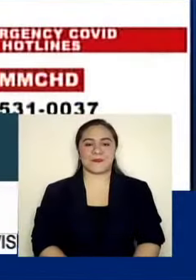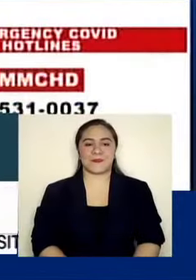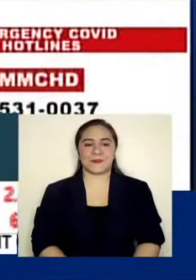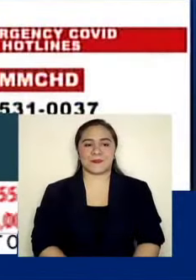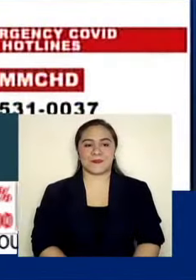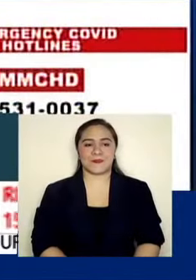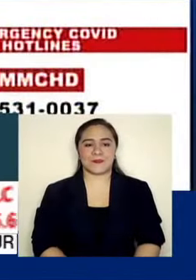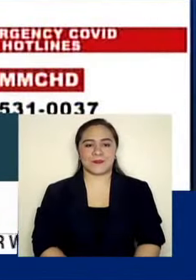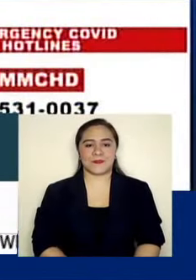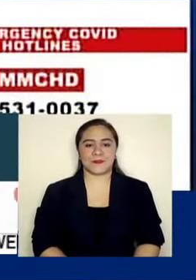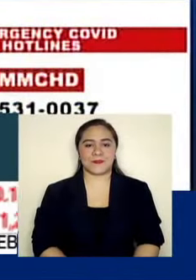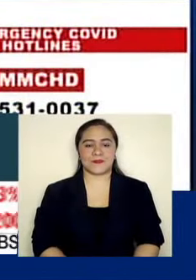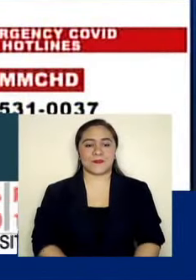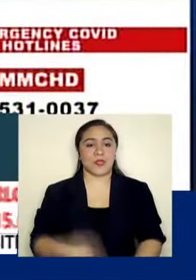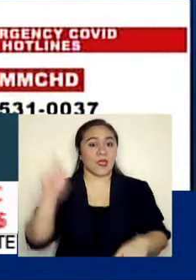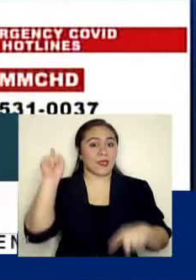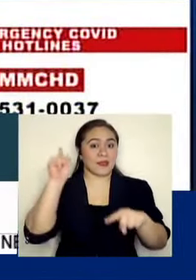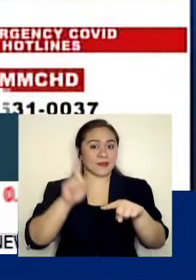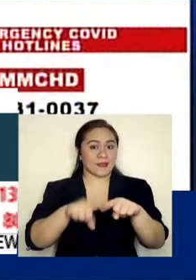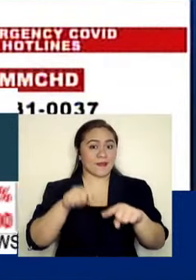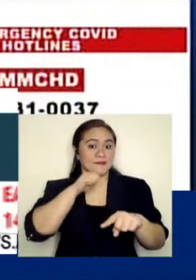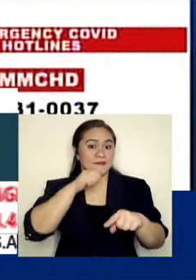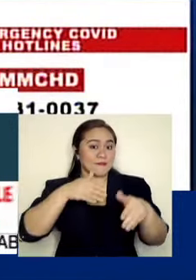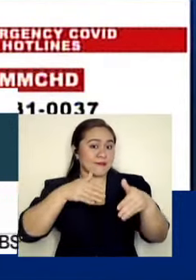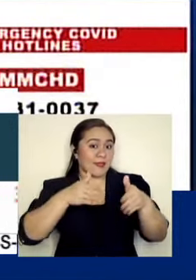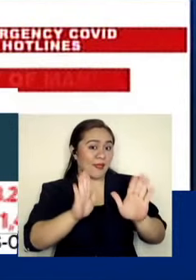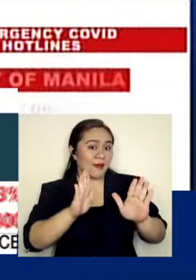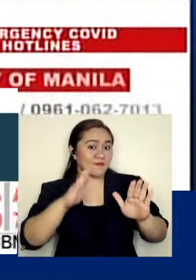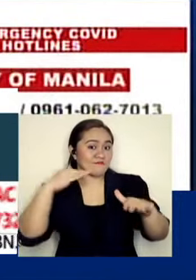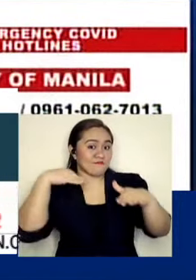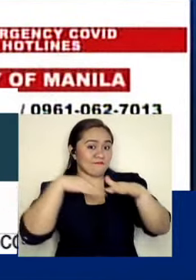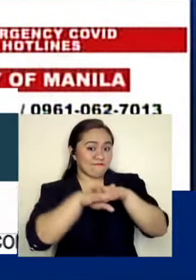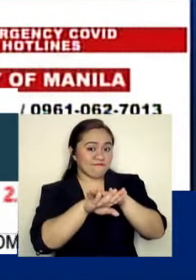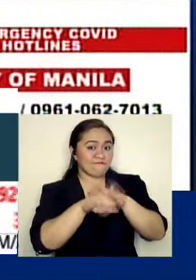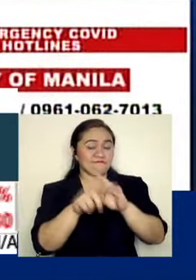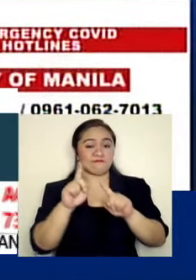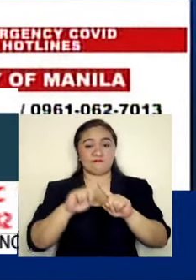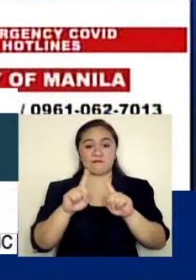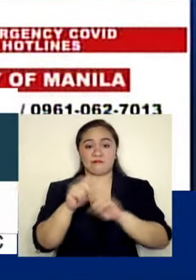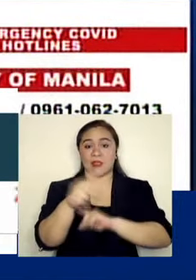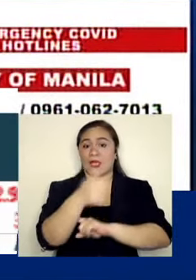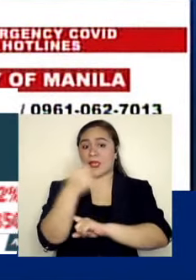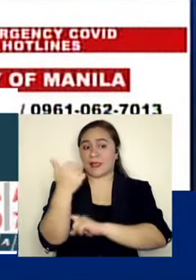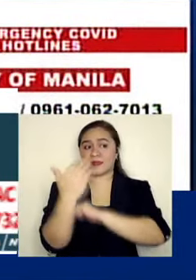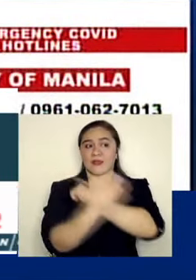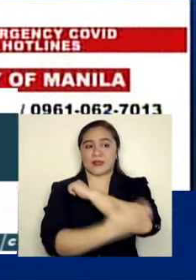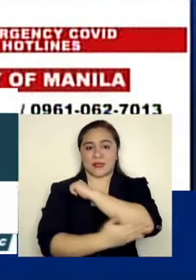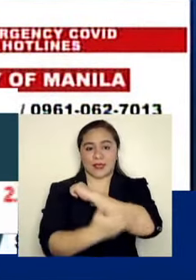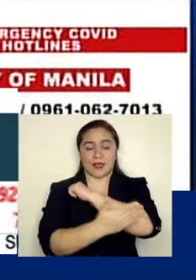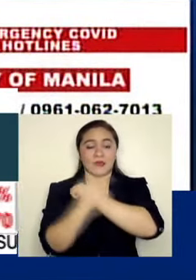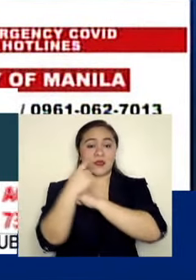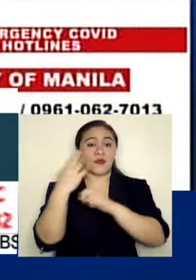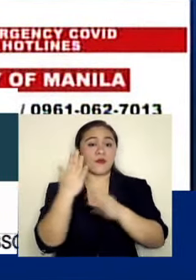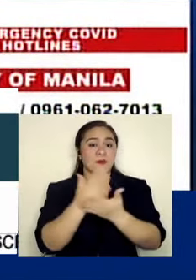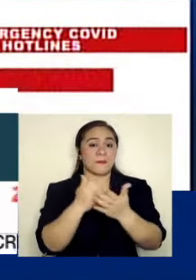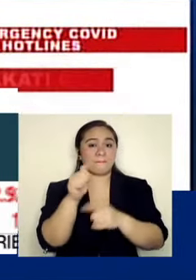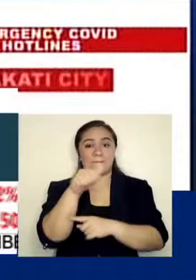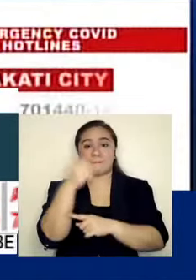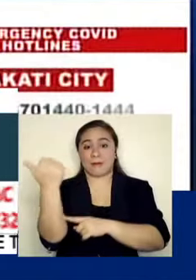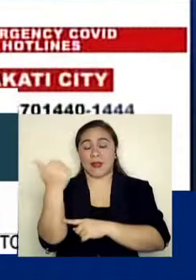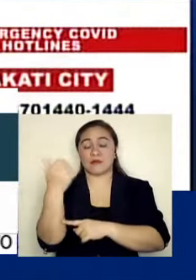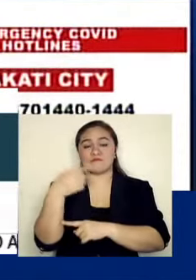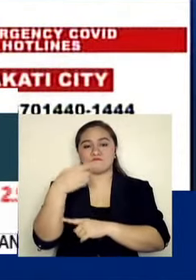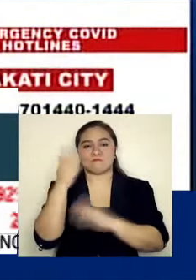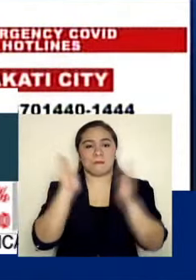Hindi po pwedeng pumasok ngayon, bukod pa doon sa mga ibang bansa na may travel ban na, ang manggagaling sa Malaysia at Thailand. Lahat